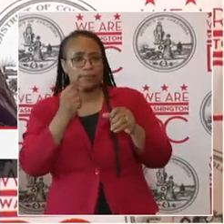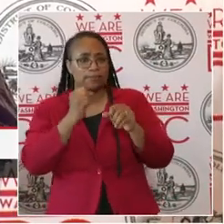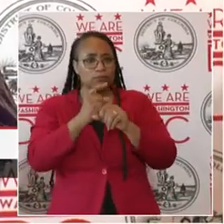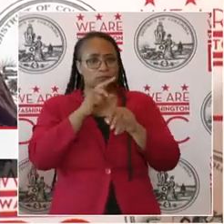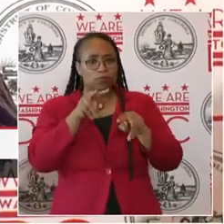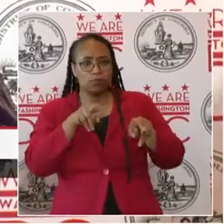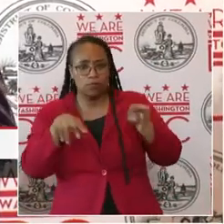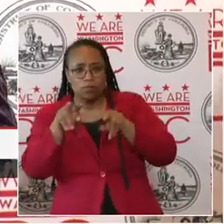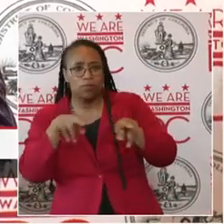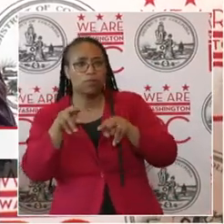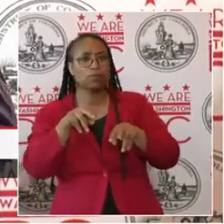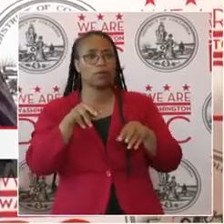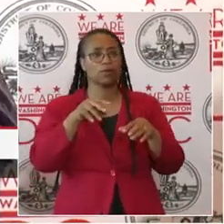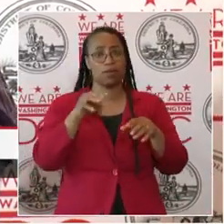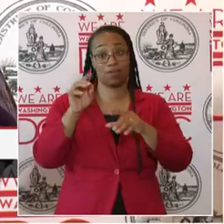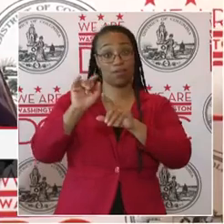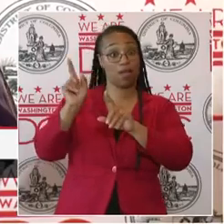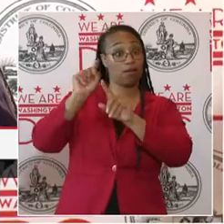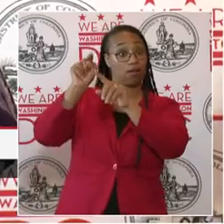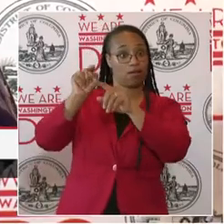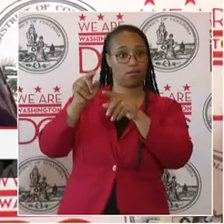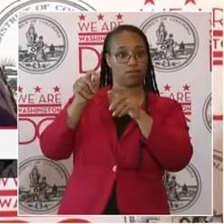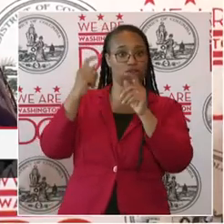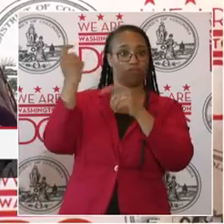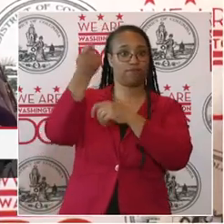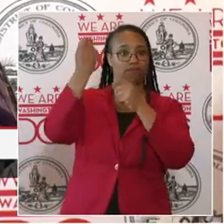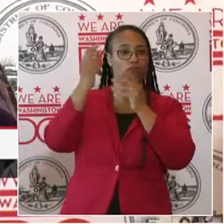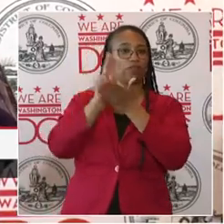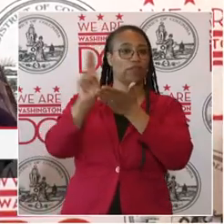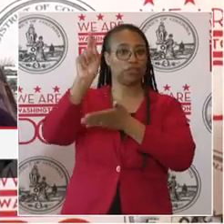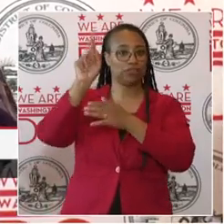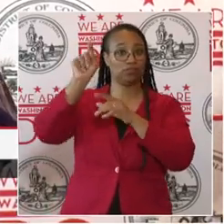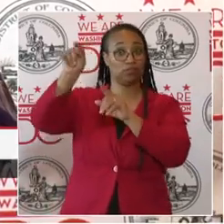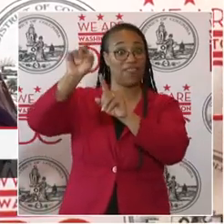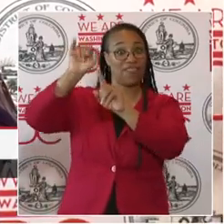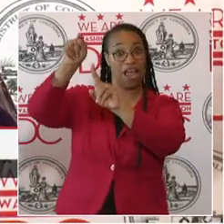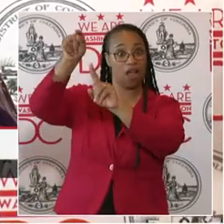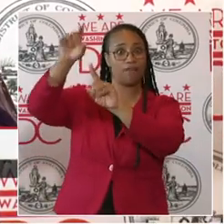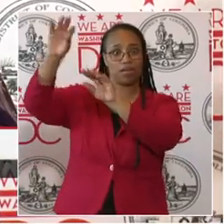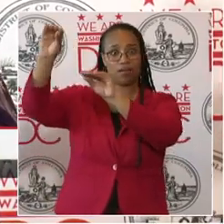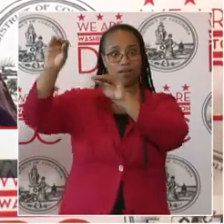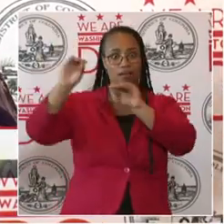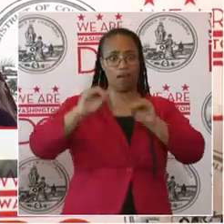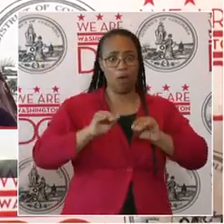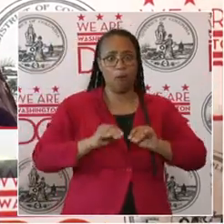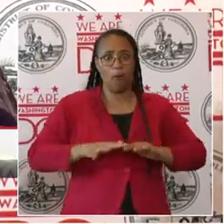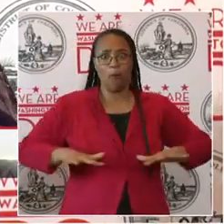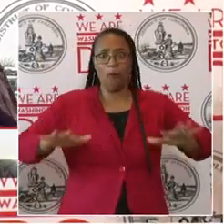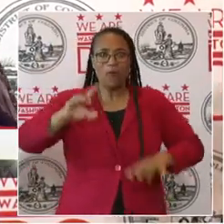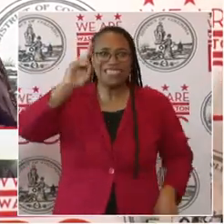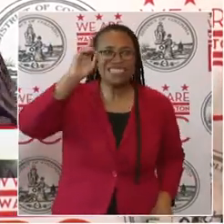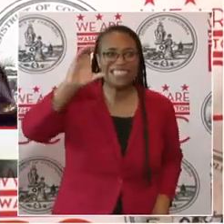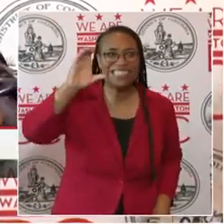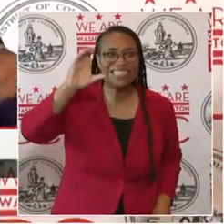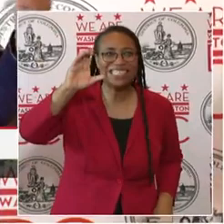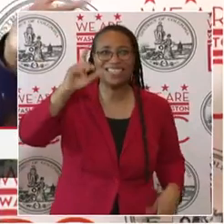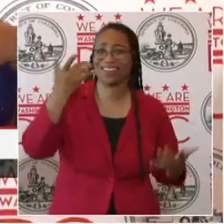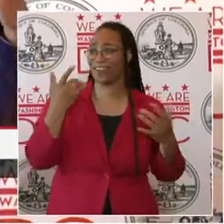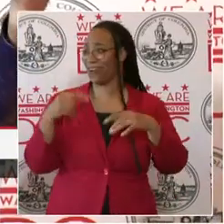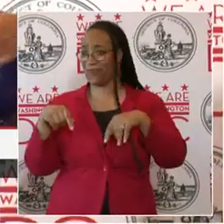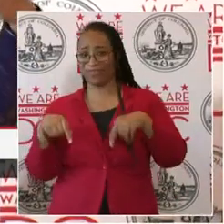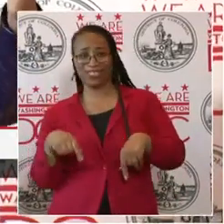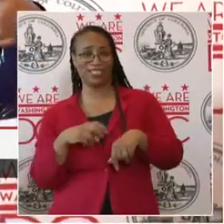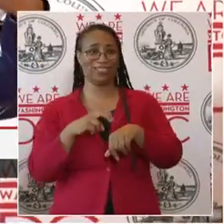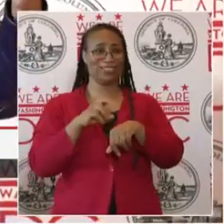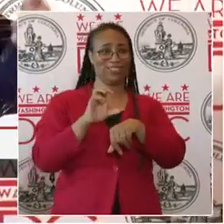This Washingtonian, this D.C. woman, prides herself on baking great chocolate chip cookies and brownies. I hear a